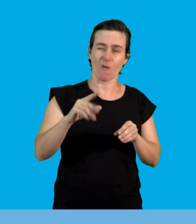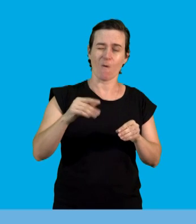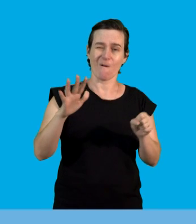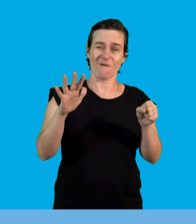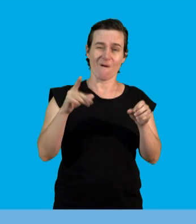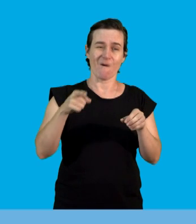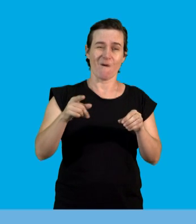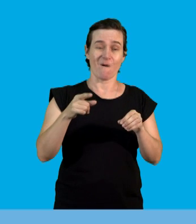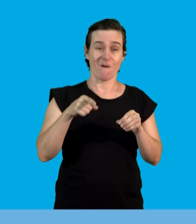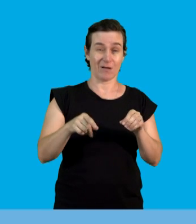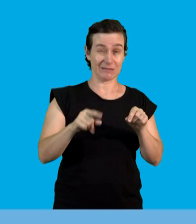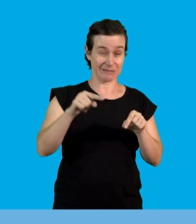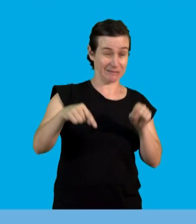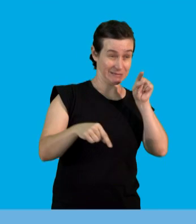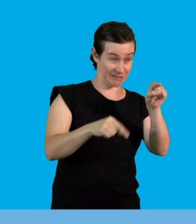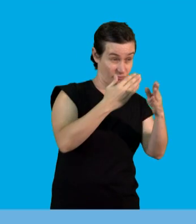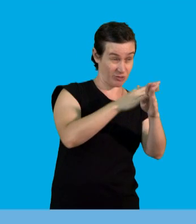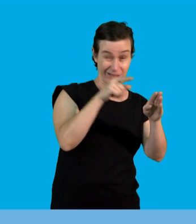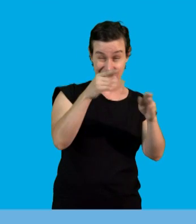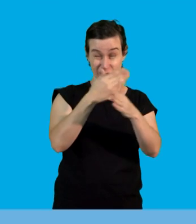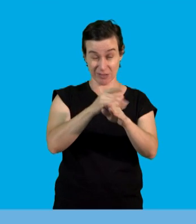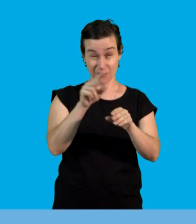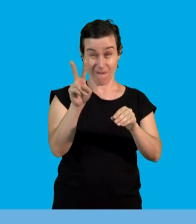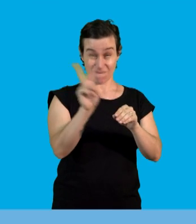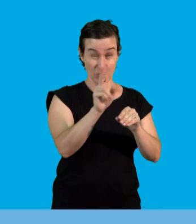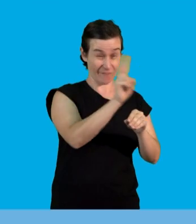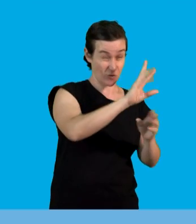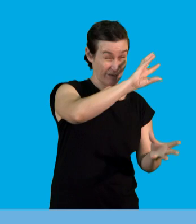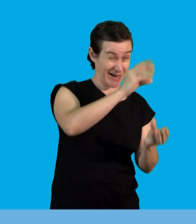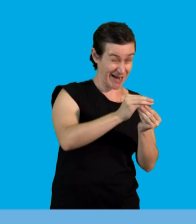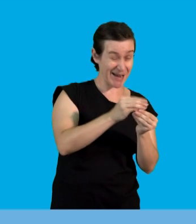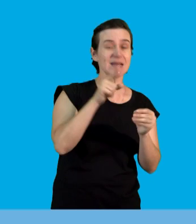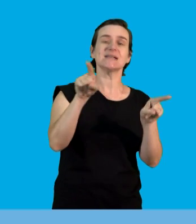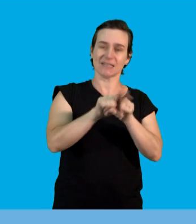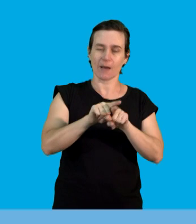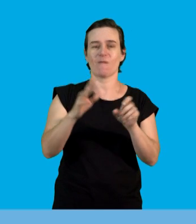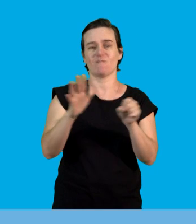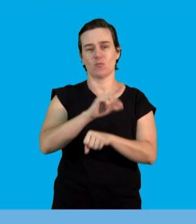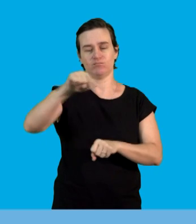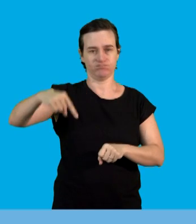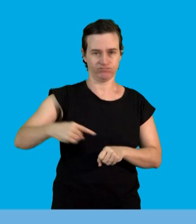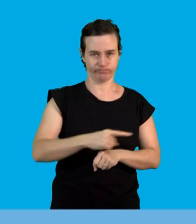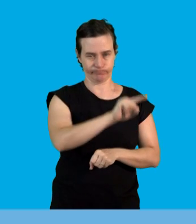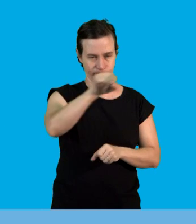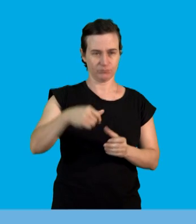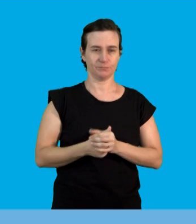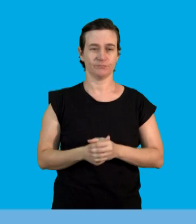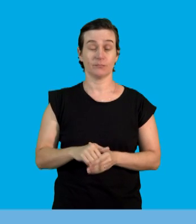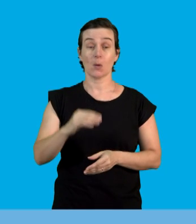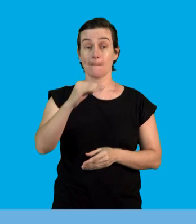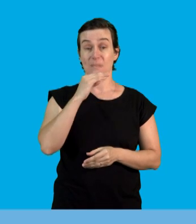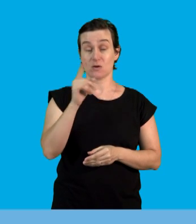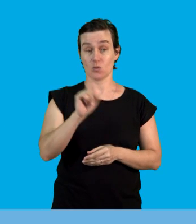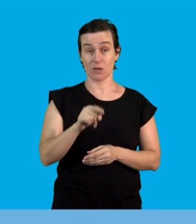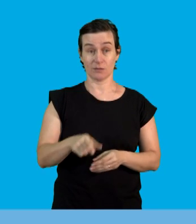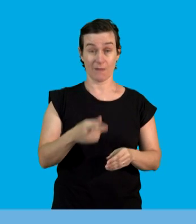individual resistor. So that means in series, the voltage that is going to be measured across this one resistor plus